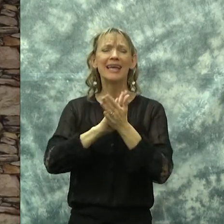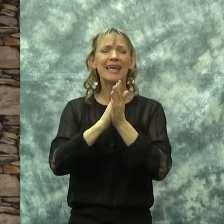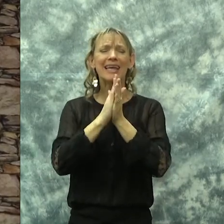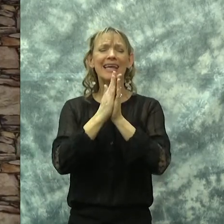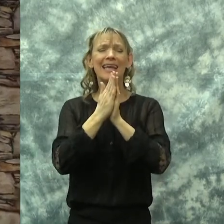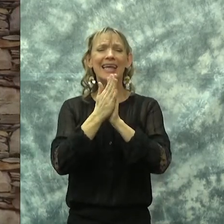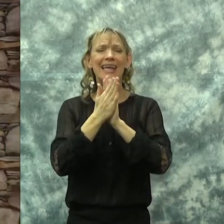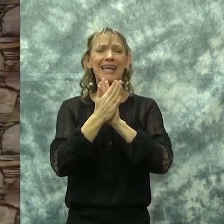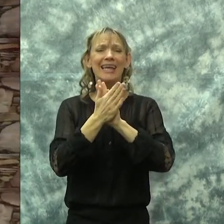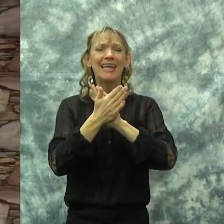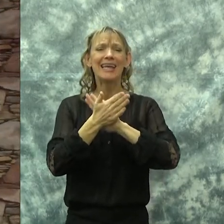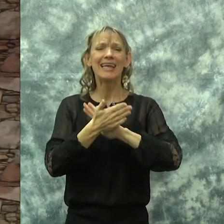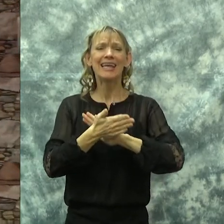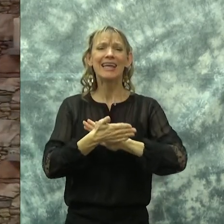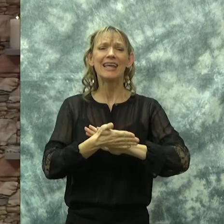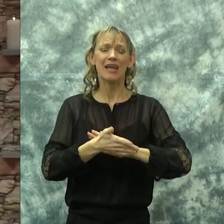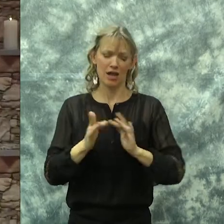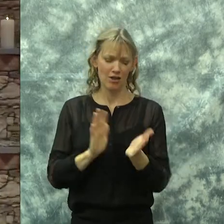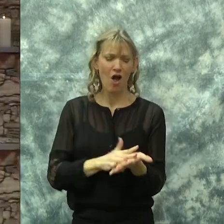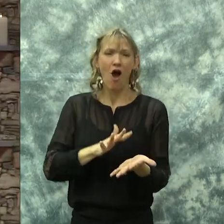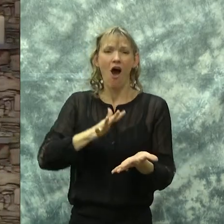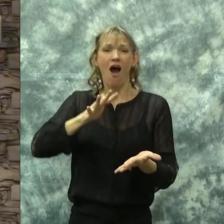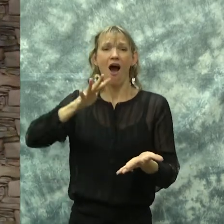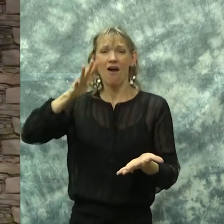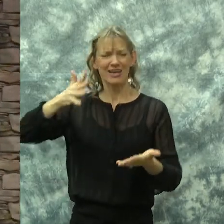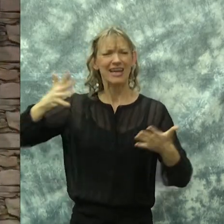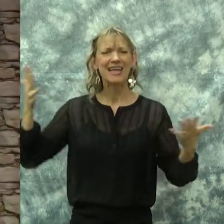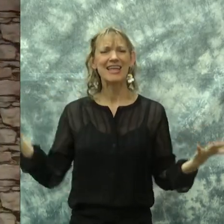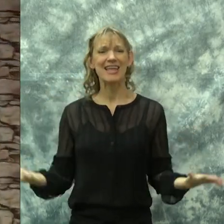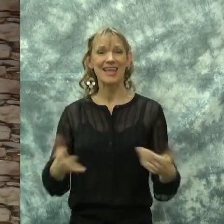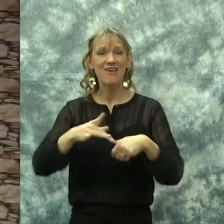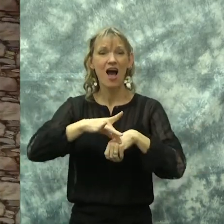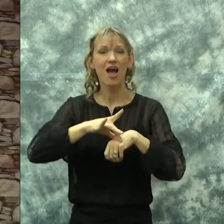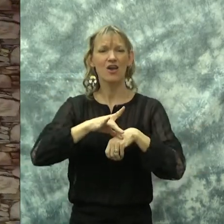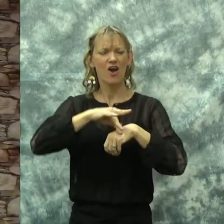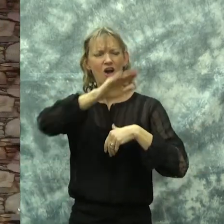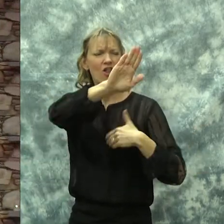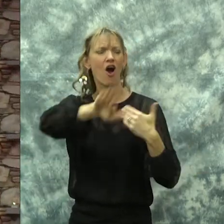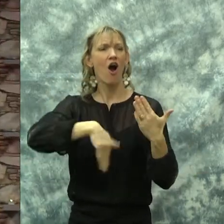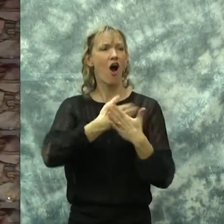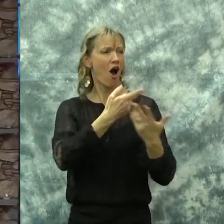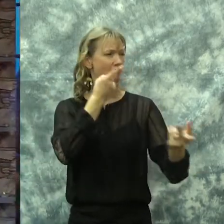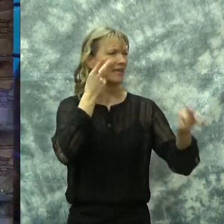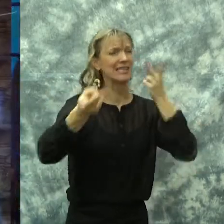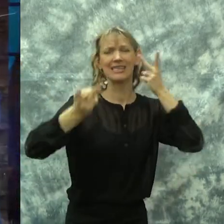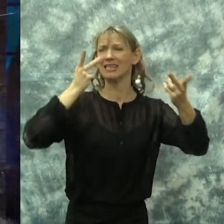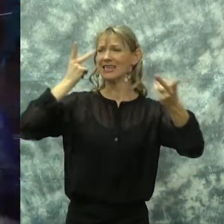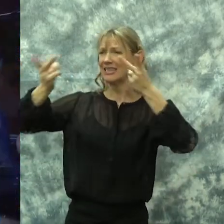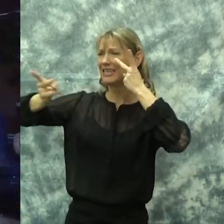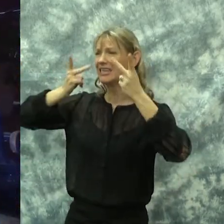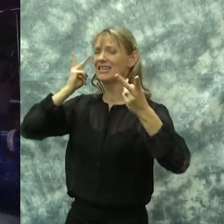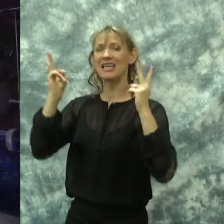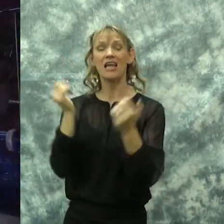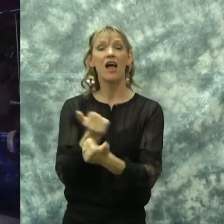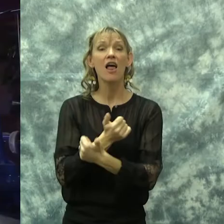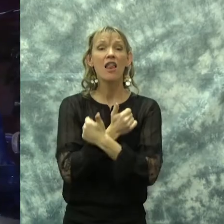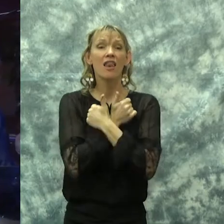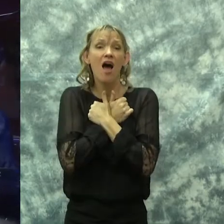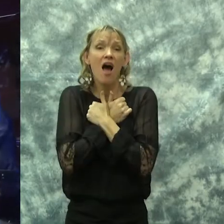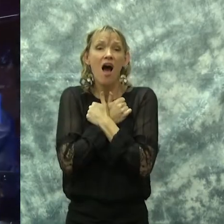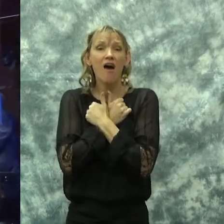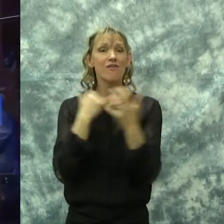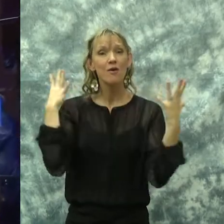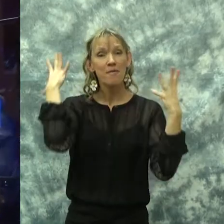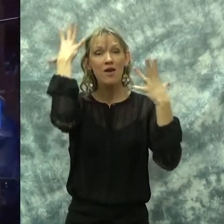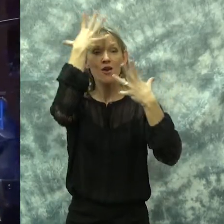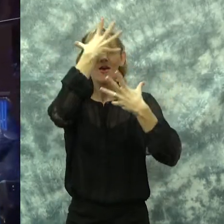Called to be the glory here on earth so all might see. The love and all